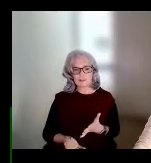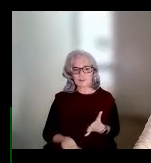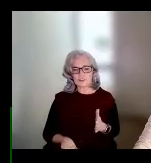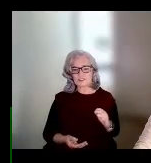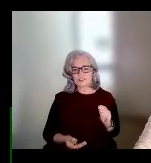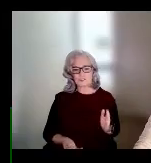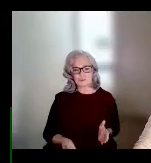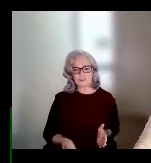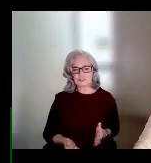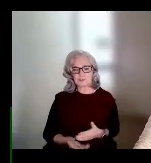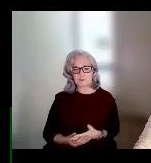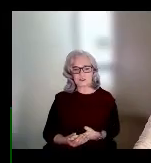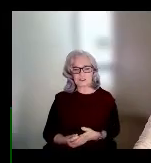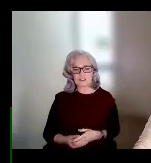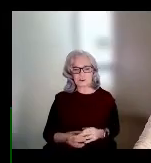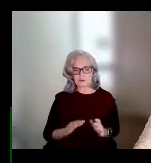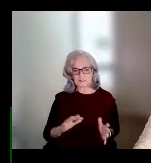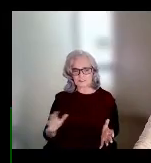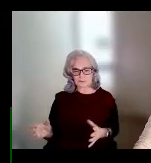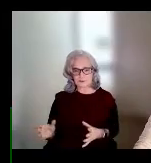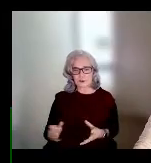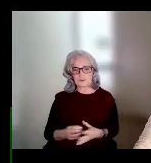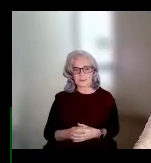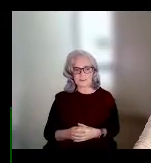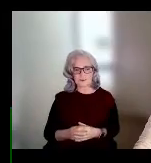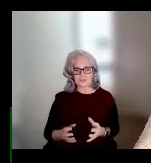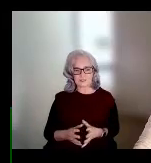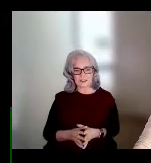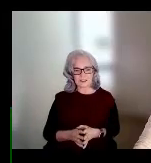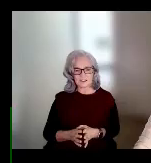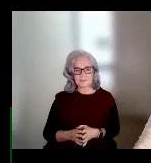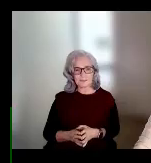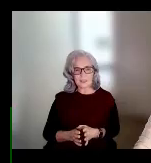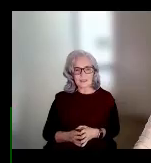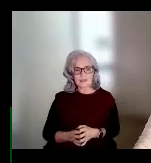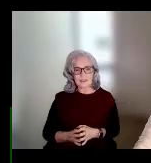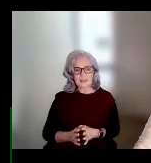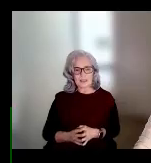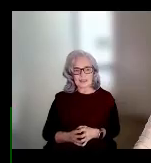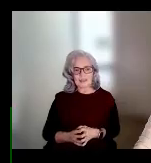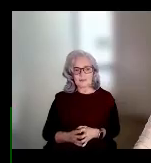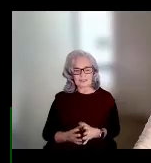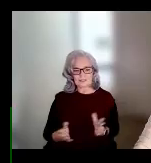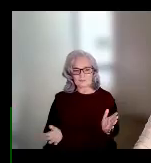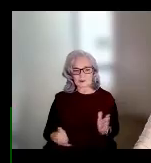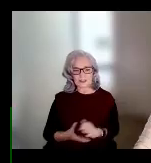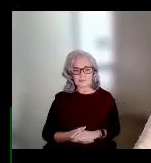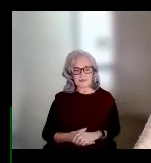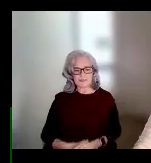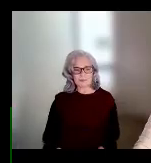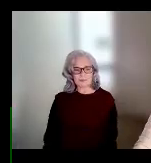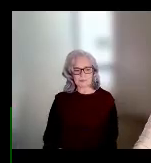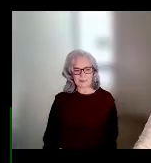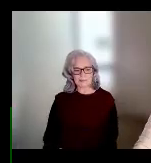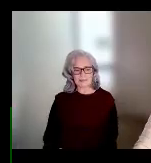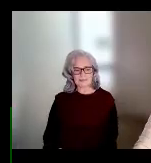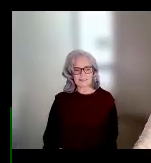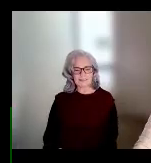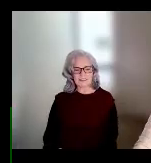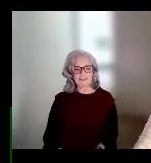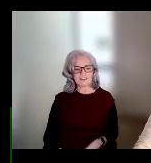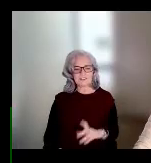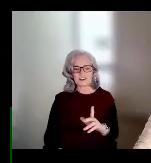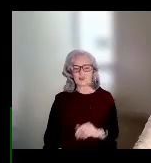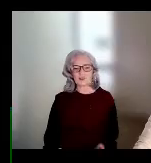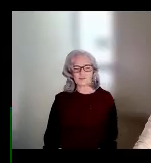the current research and solutions that we're finding across the different projects across Australia. And then what comes next, what's happening